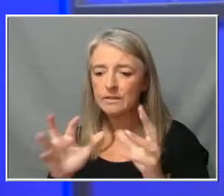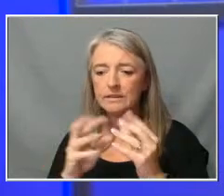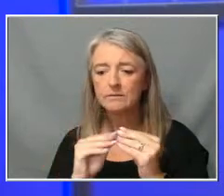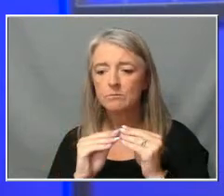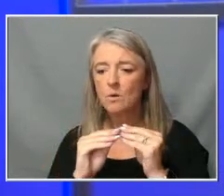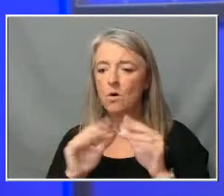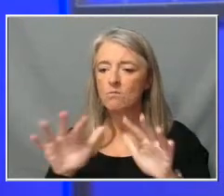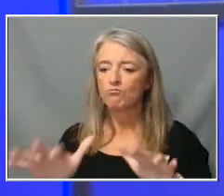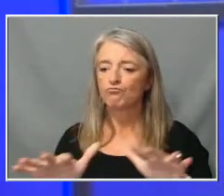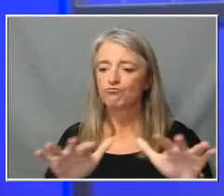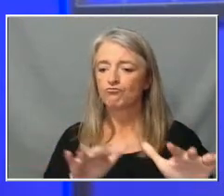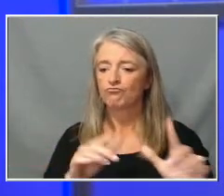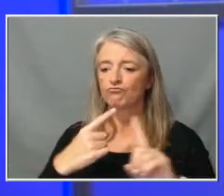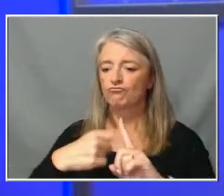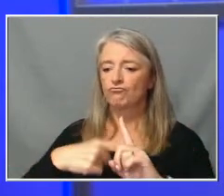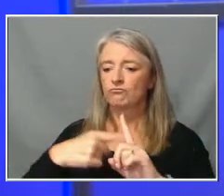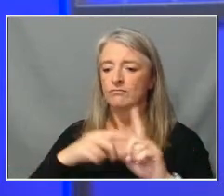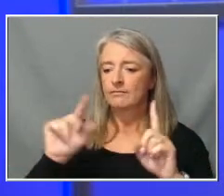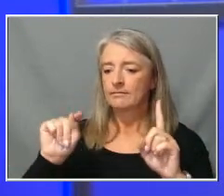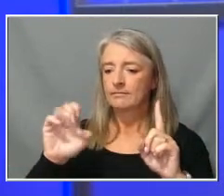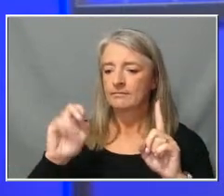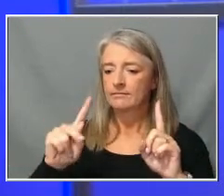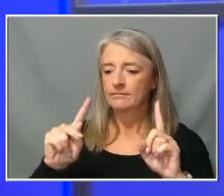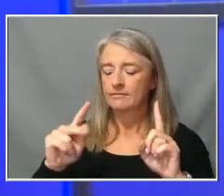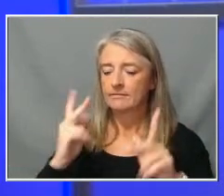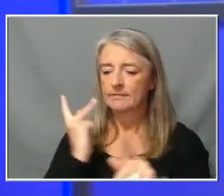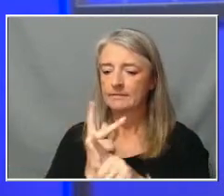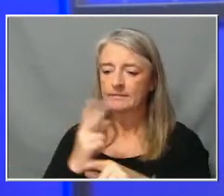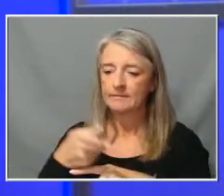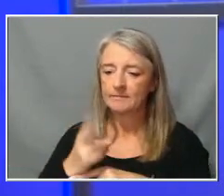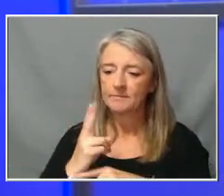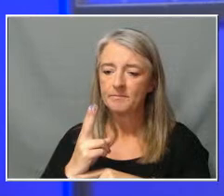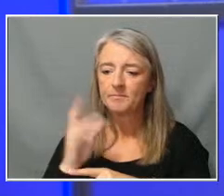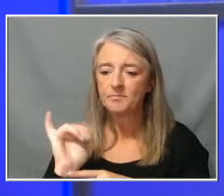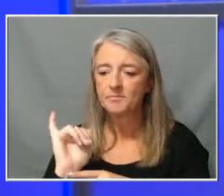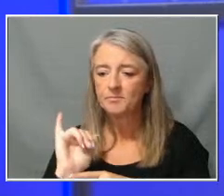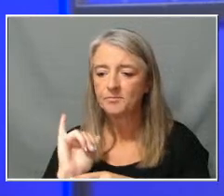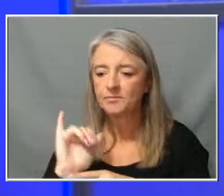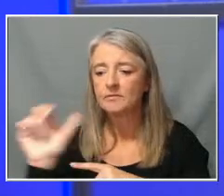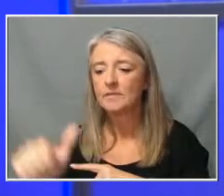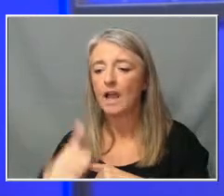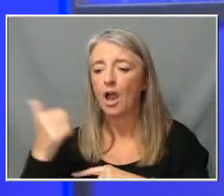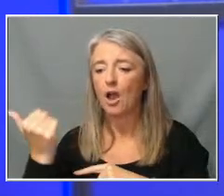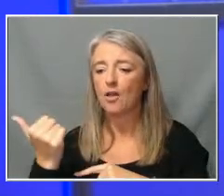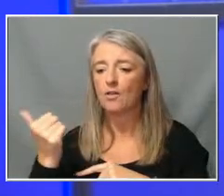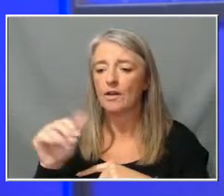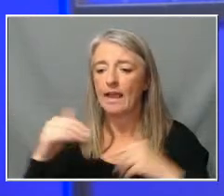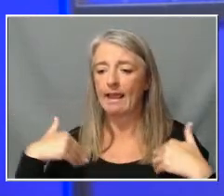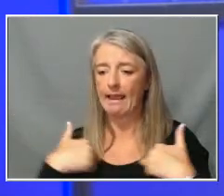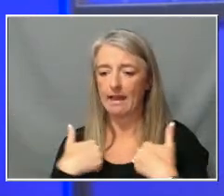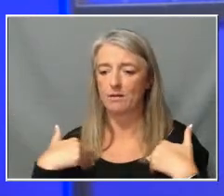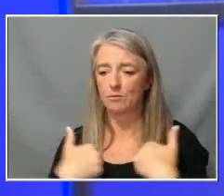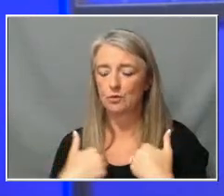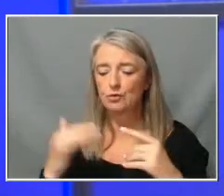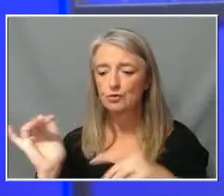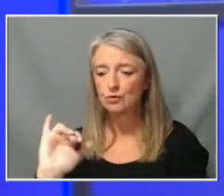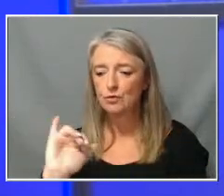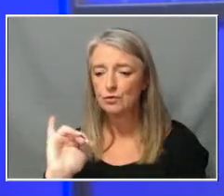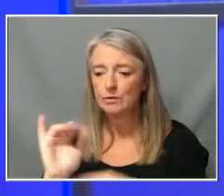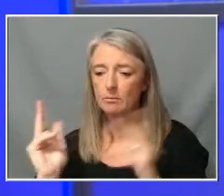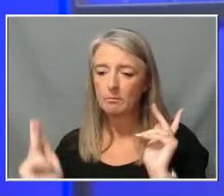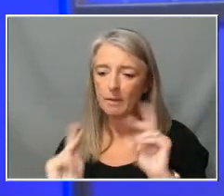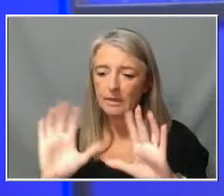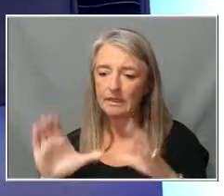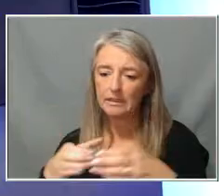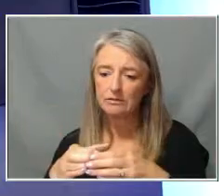where the tick population can stay high because of that, but also the other animals that they feed on, those populations are staying